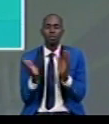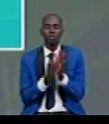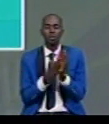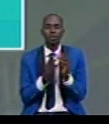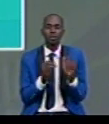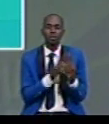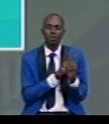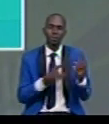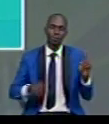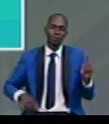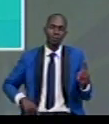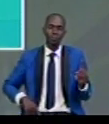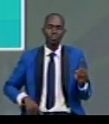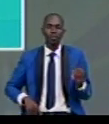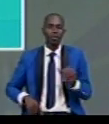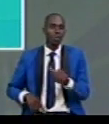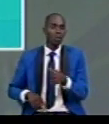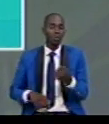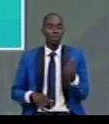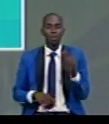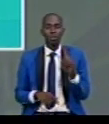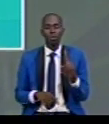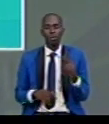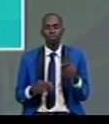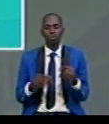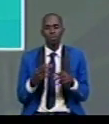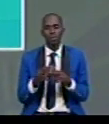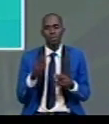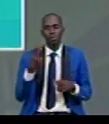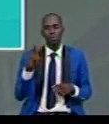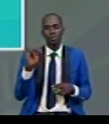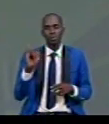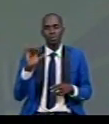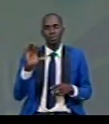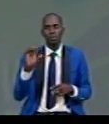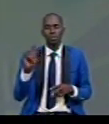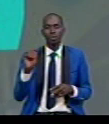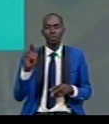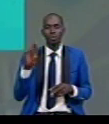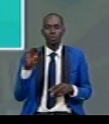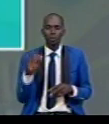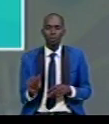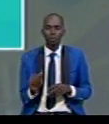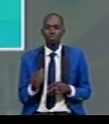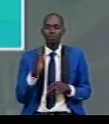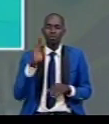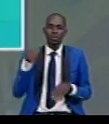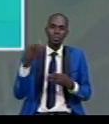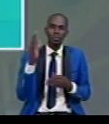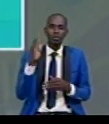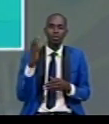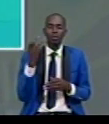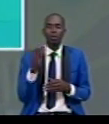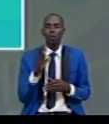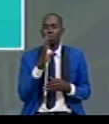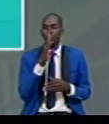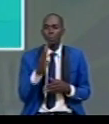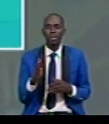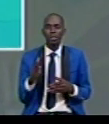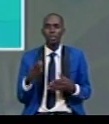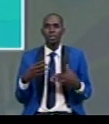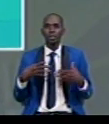Lord. We also have Victoria testifying of being healed of excessive